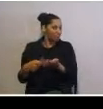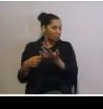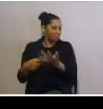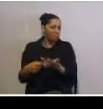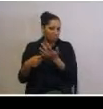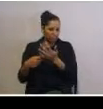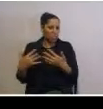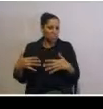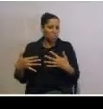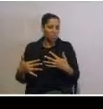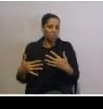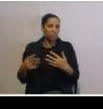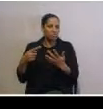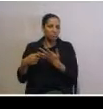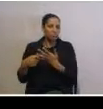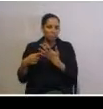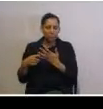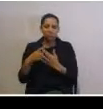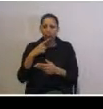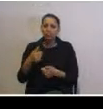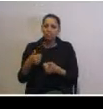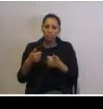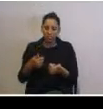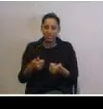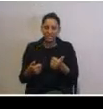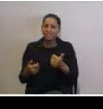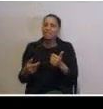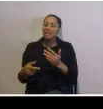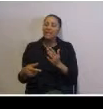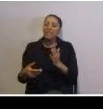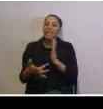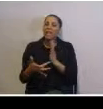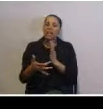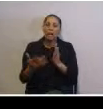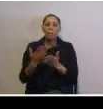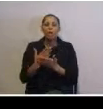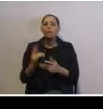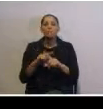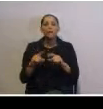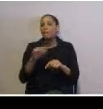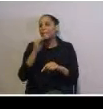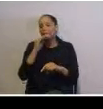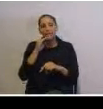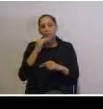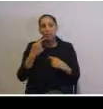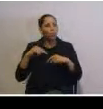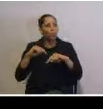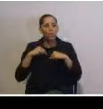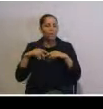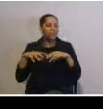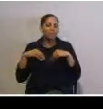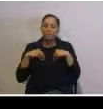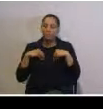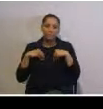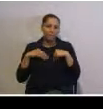get responses from ESCOM on the technical side of things, but it doesn't necessarily mean we said we are accepting the